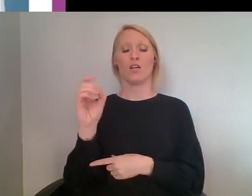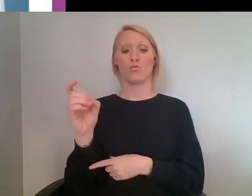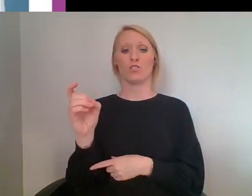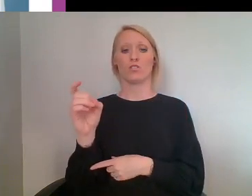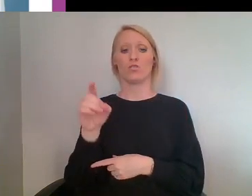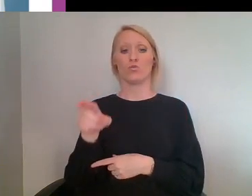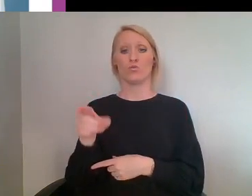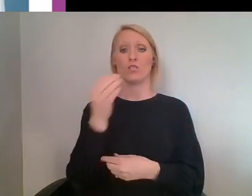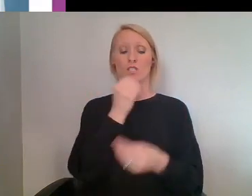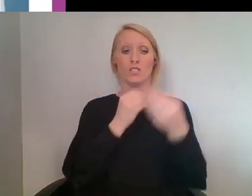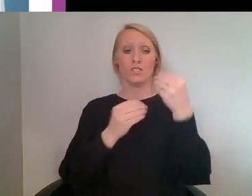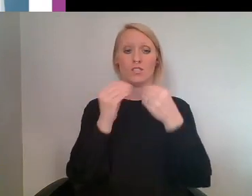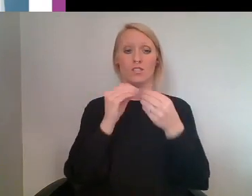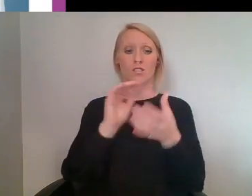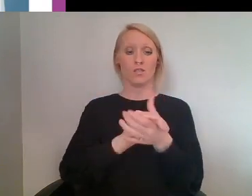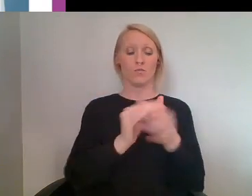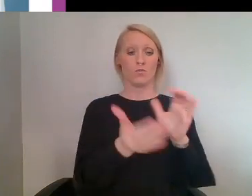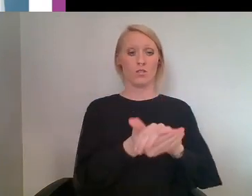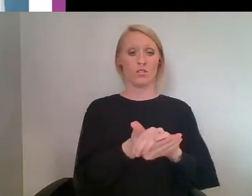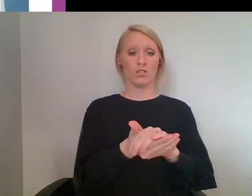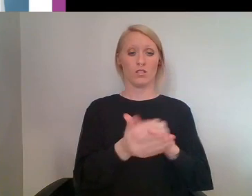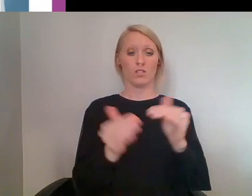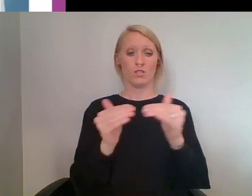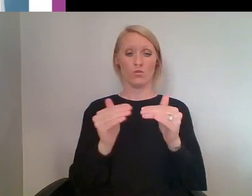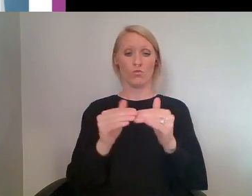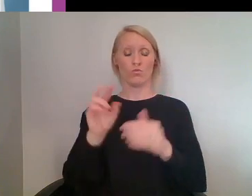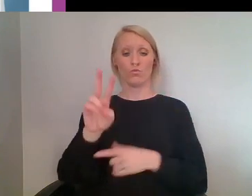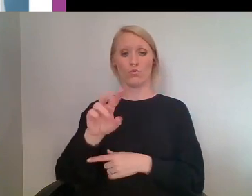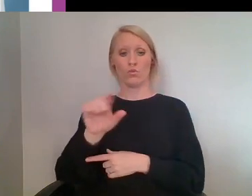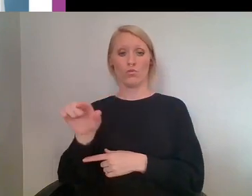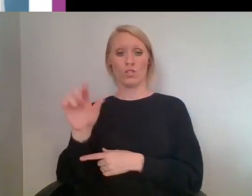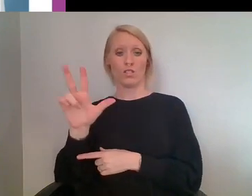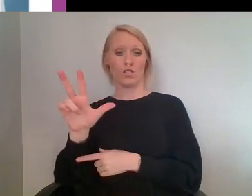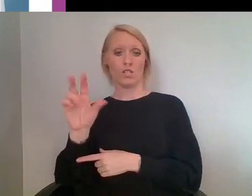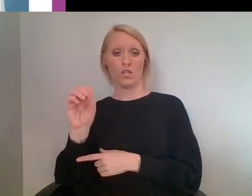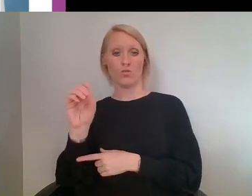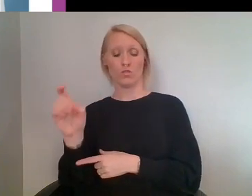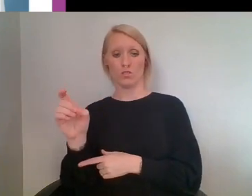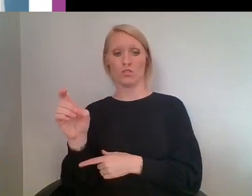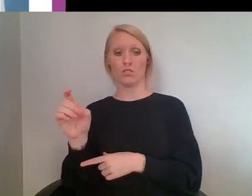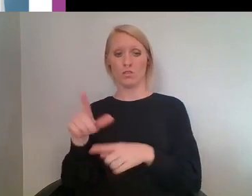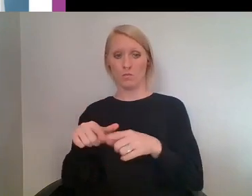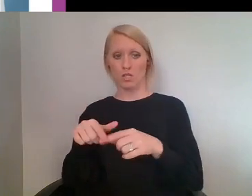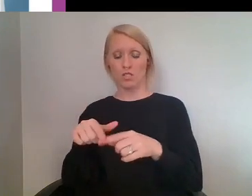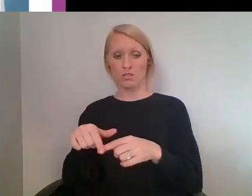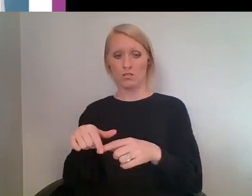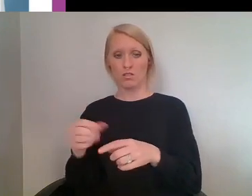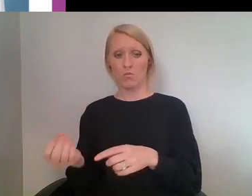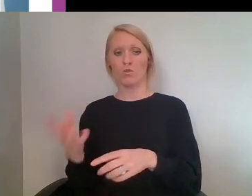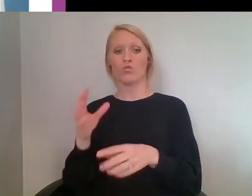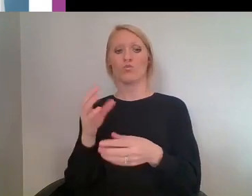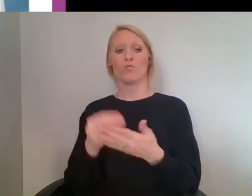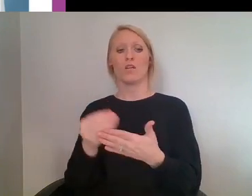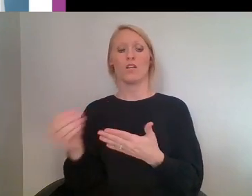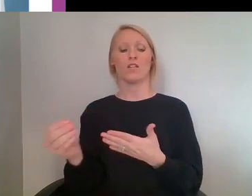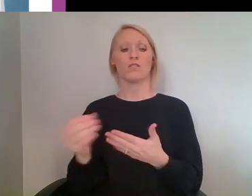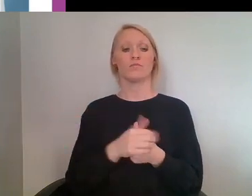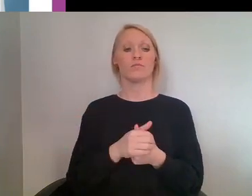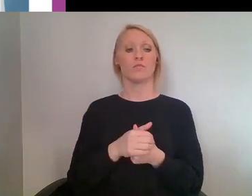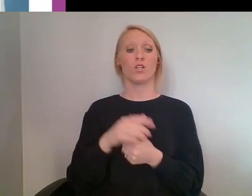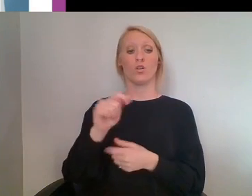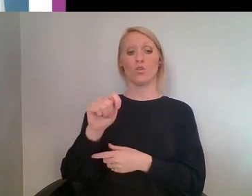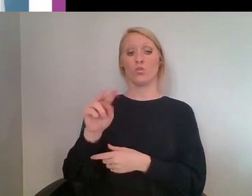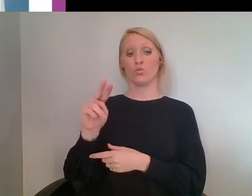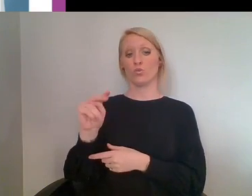patty, depends on the size of it, but it's usually 2 to 3 ounces there. And then like a can of tuna fish is roughly 3 to 4 ounces if you ate